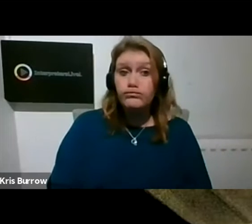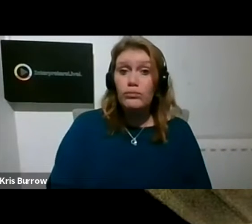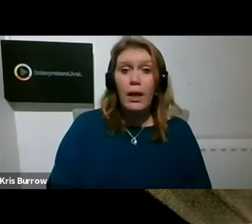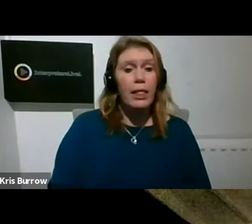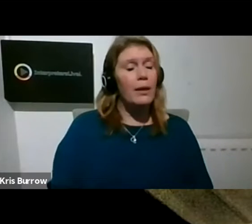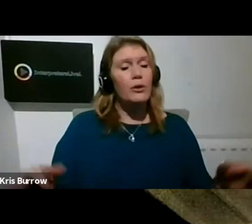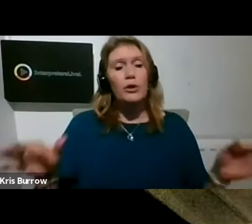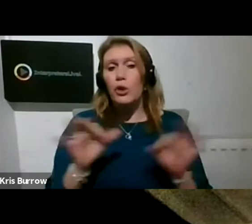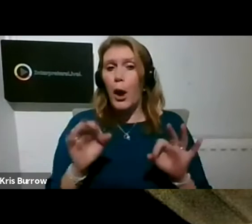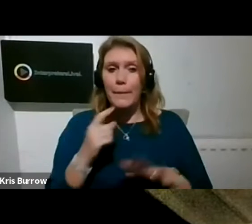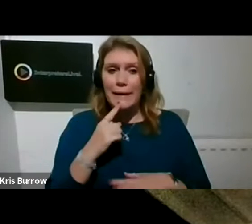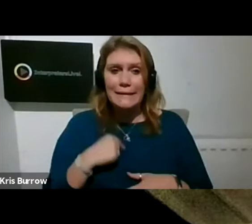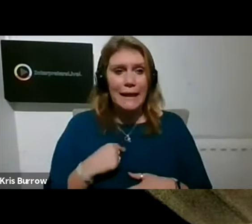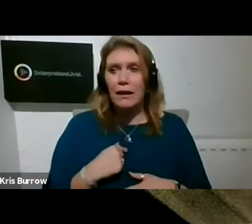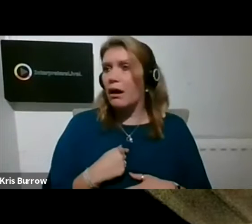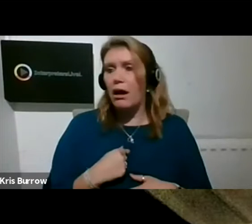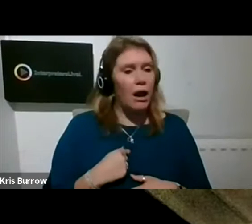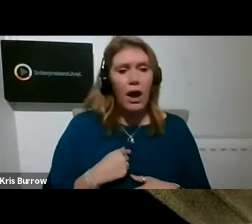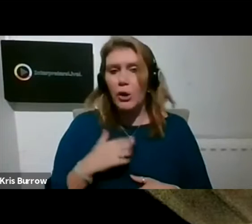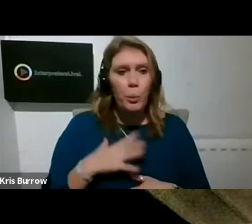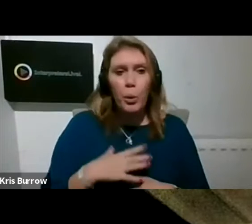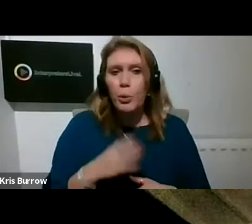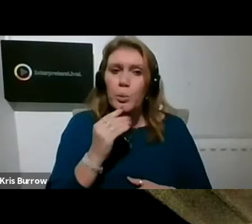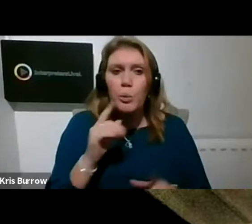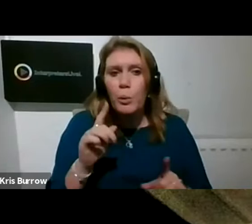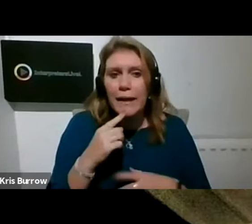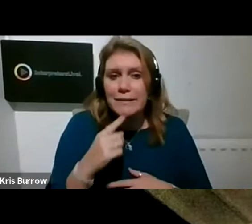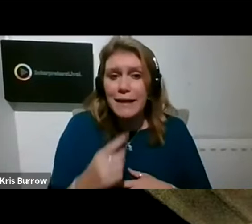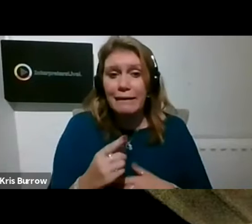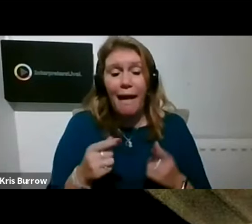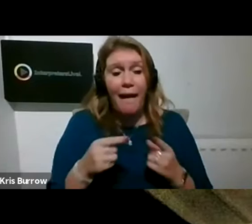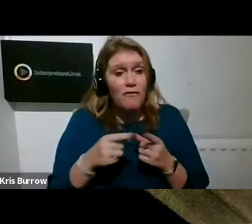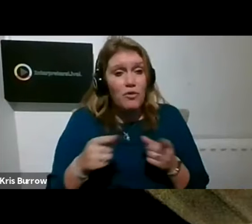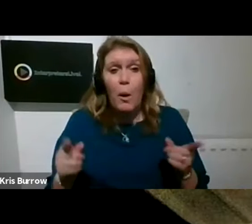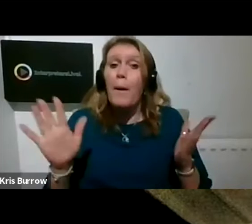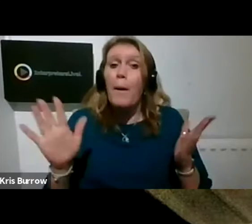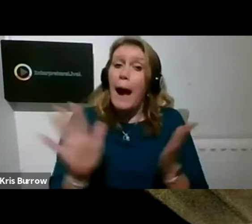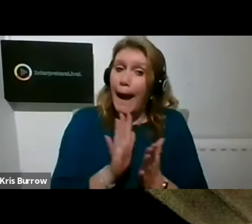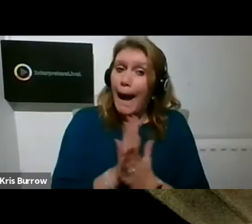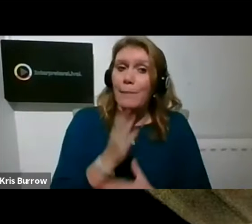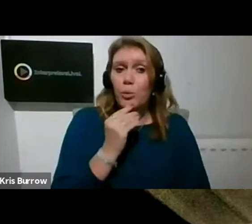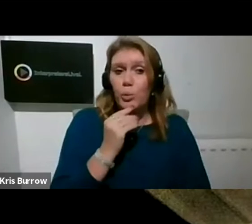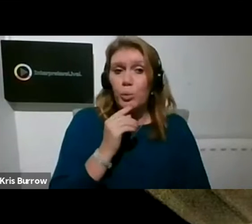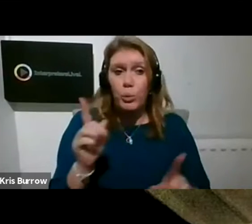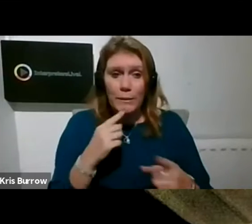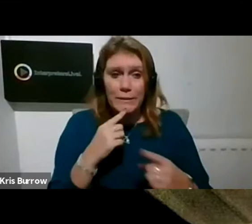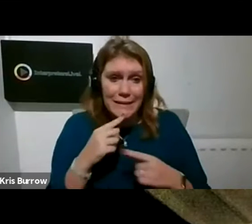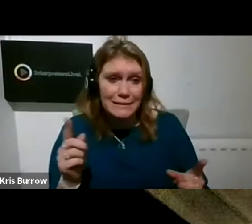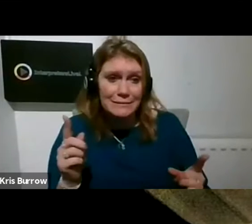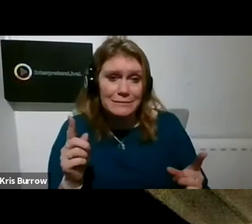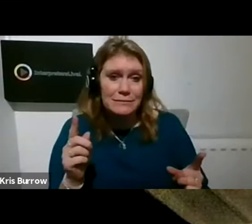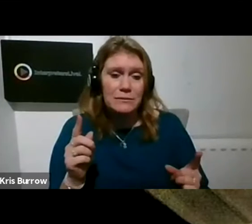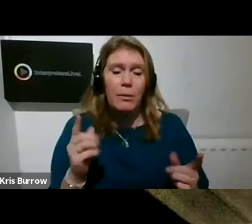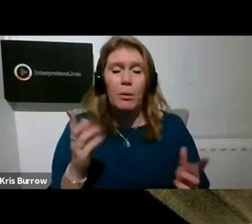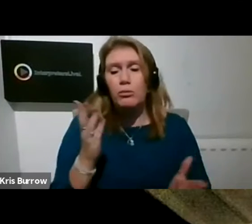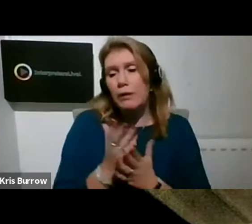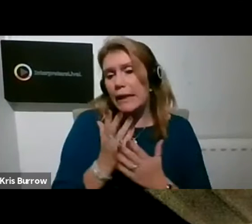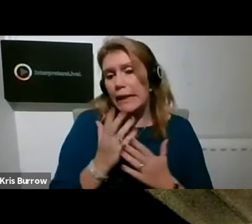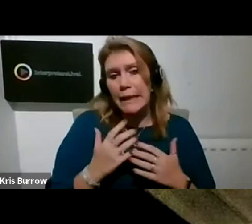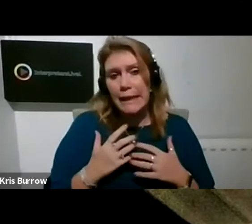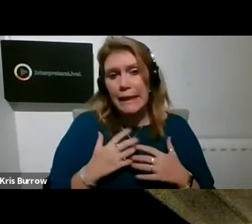who said, I don't want you to use what I've said. Everybody was so generous. But we were really keen that we wanted to make sure that we weren't